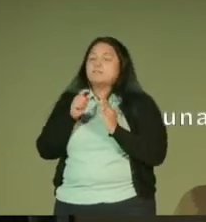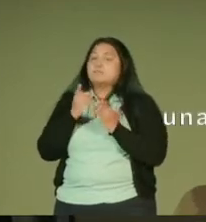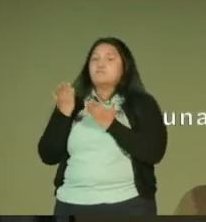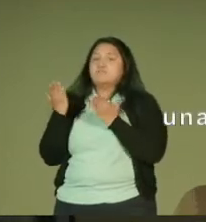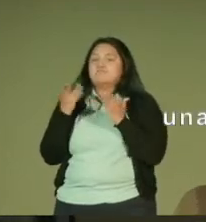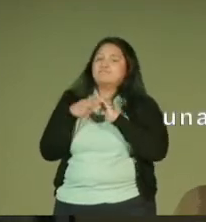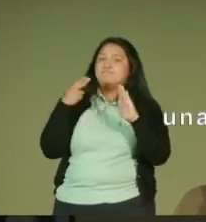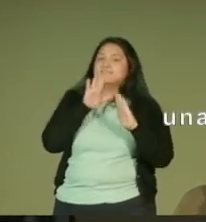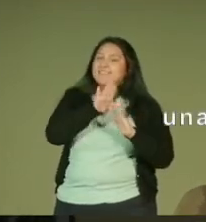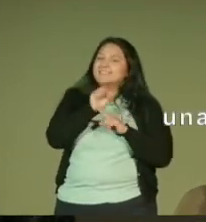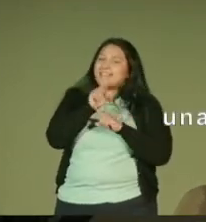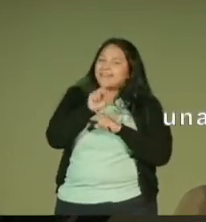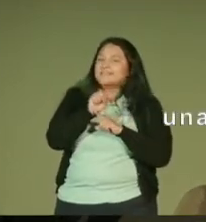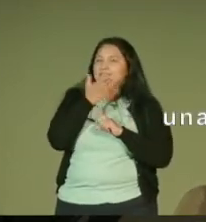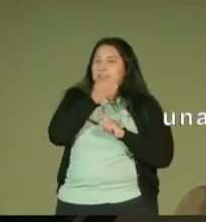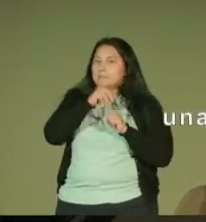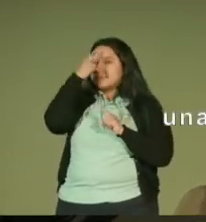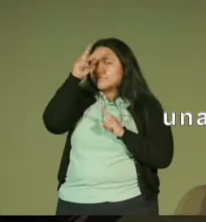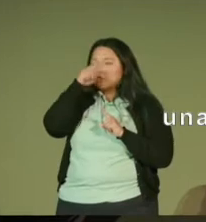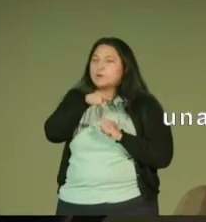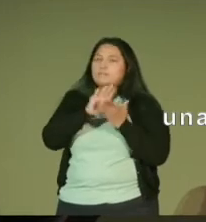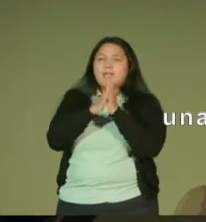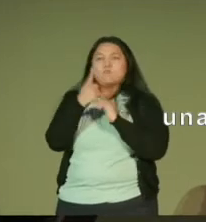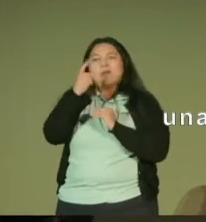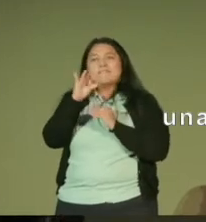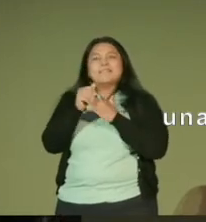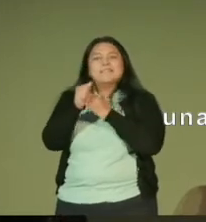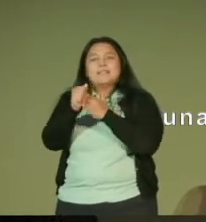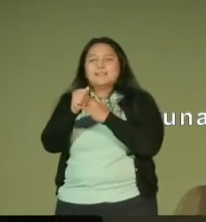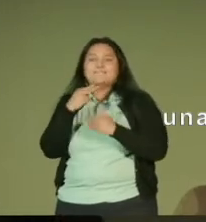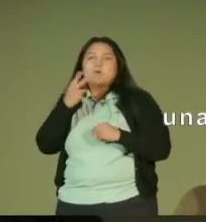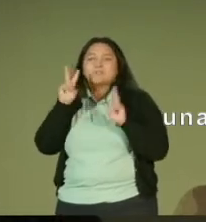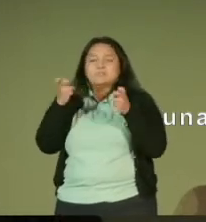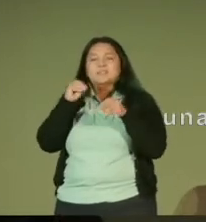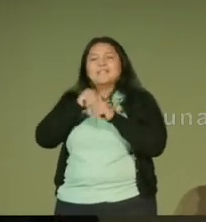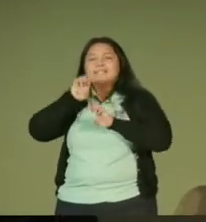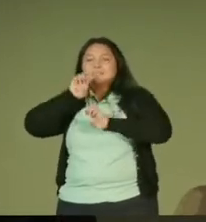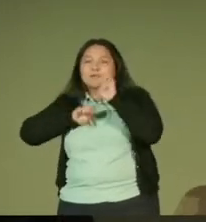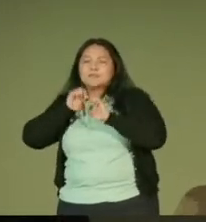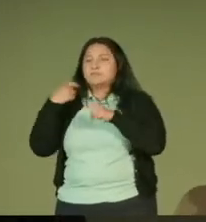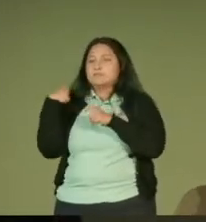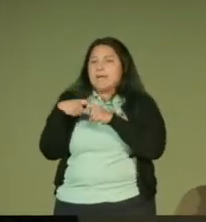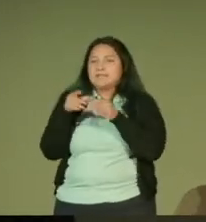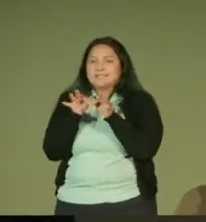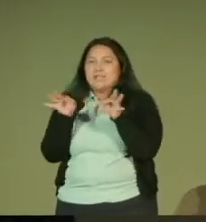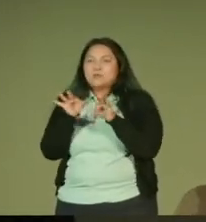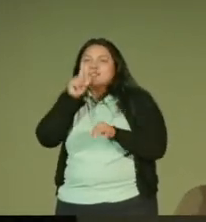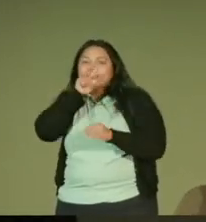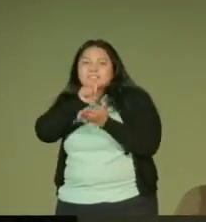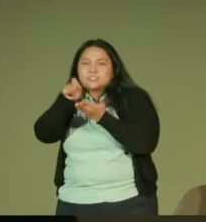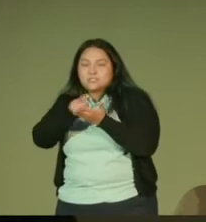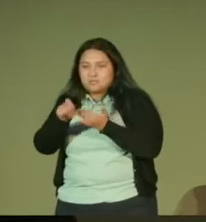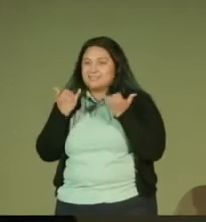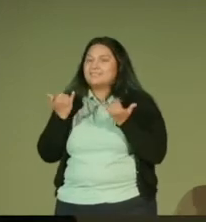status in Mexico, where he is considered one of the leading voices in experimental Spanish language fiction. Tonight, Mario is joined